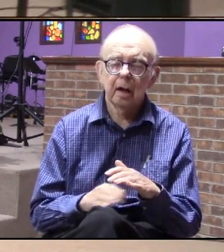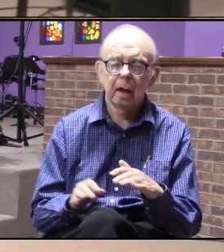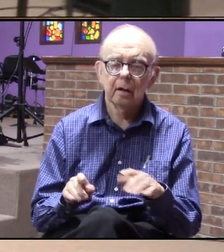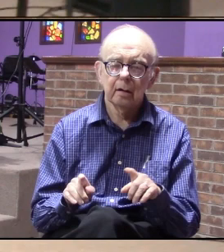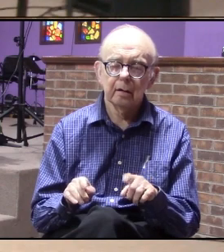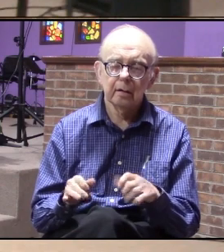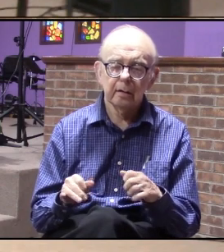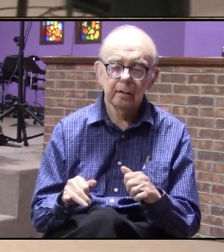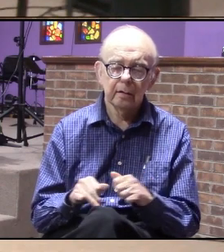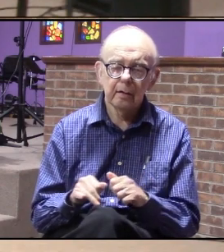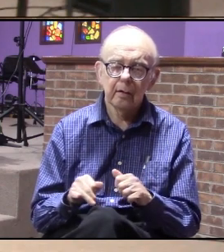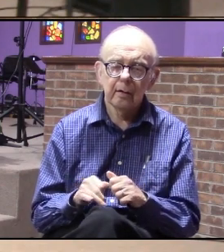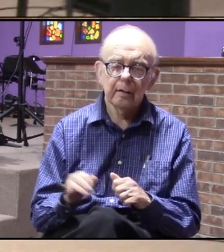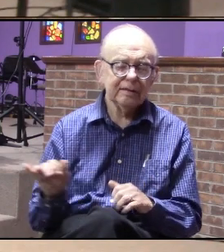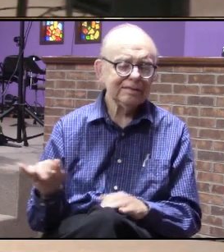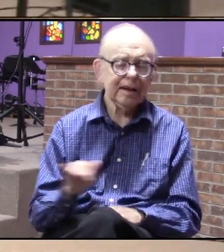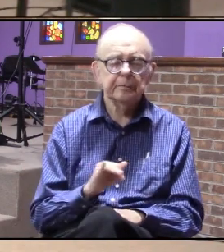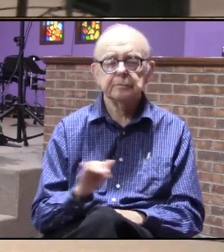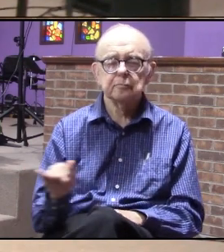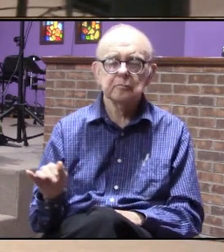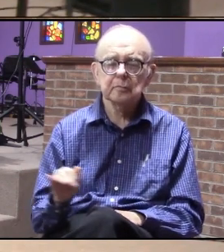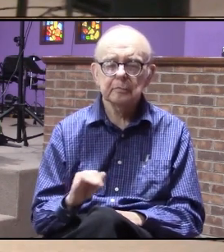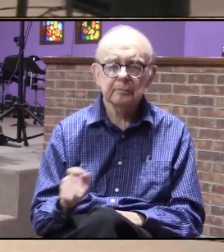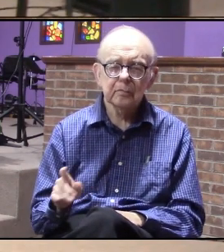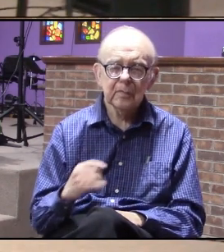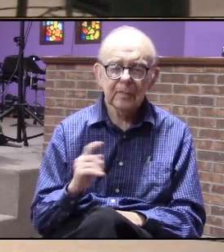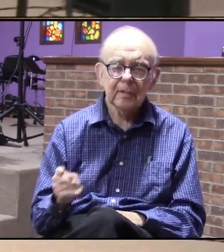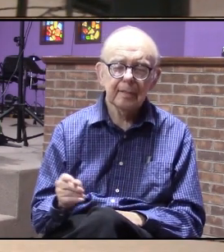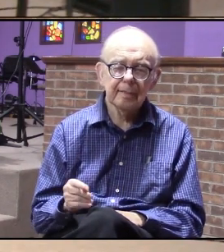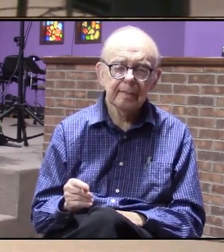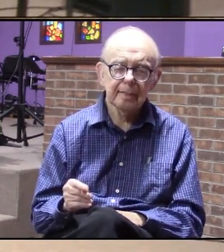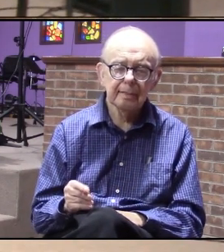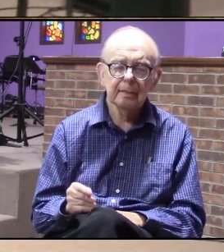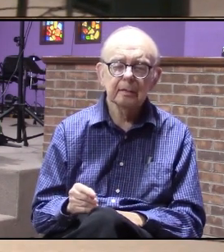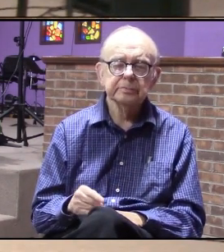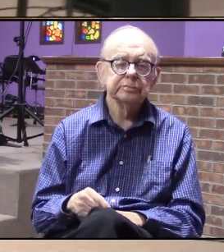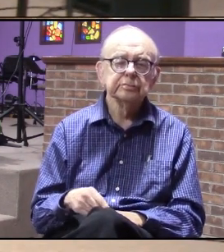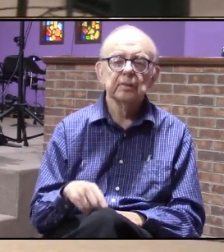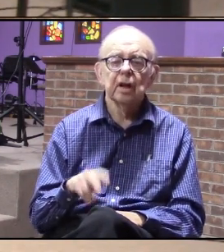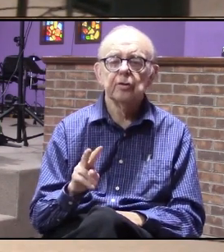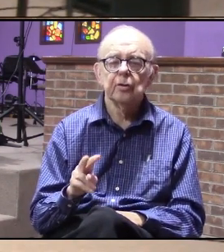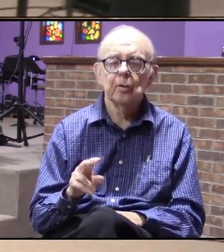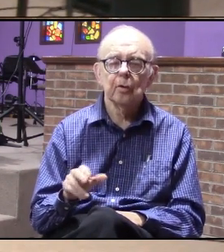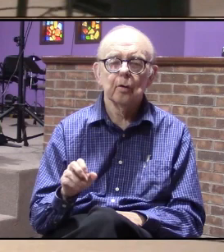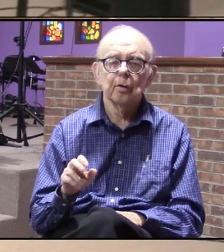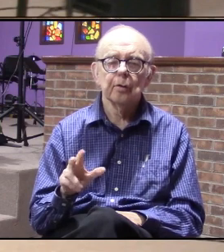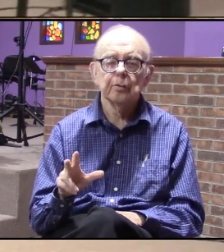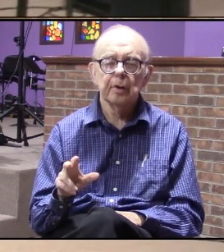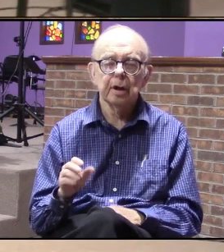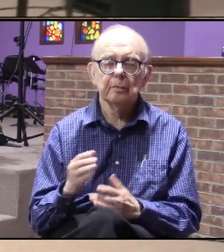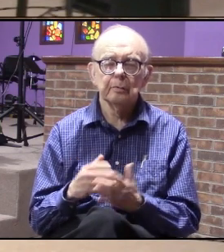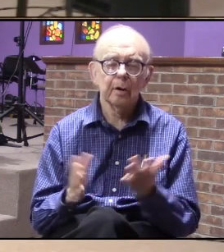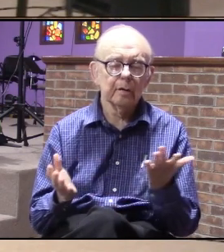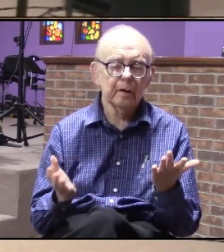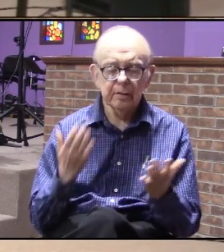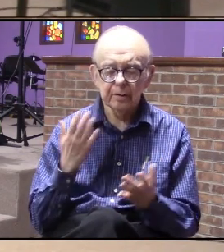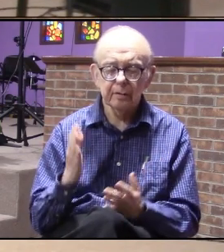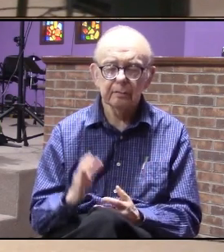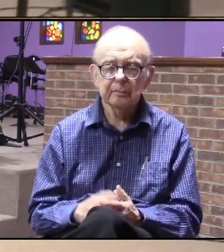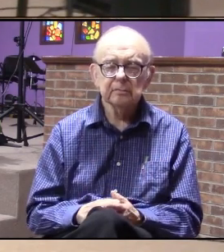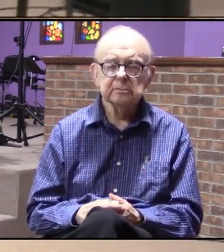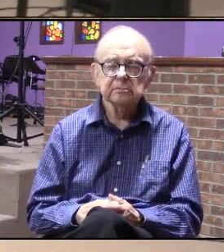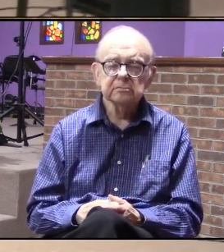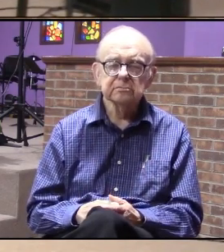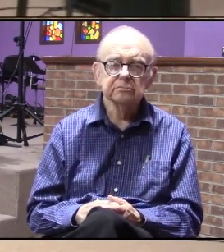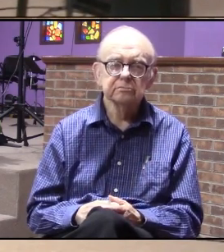that anchor is the same. It's either a 2-prong or a 3-prong. Might be a 4, I don't know if they've got